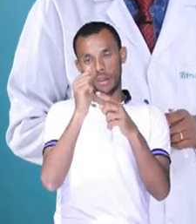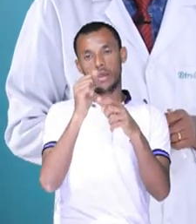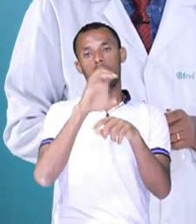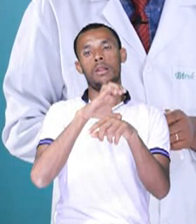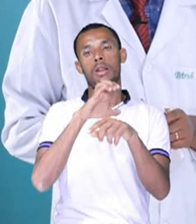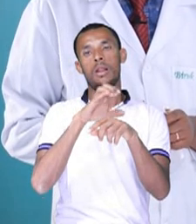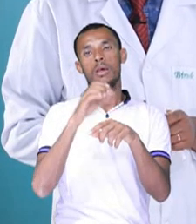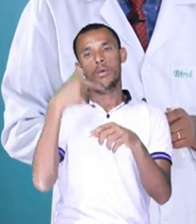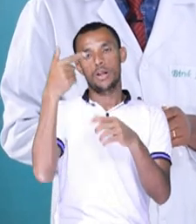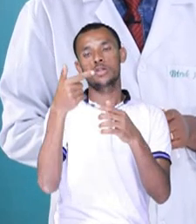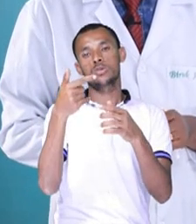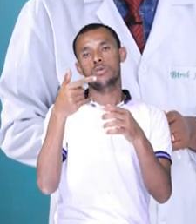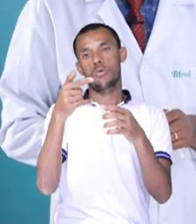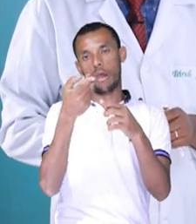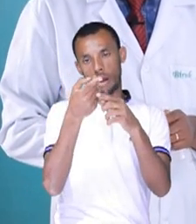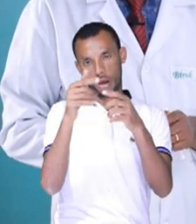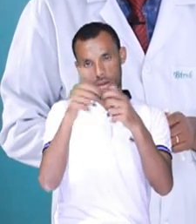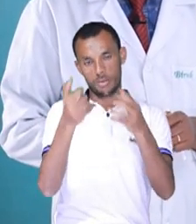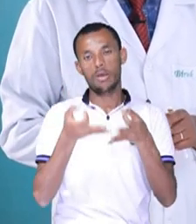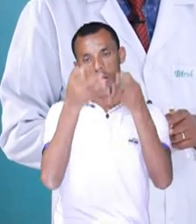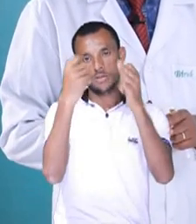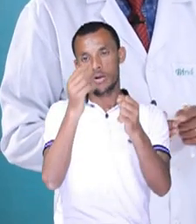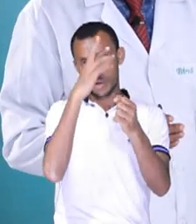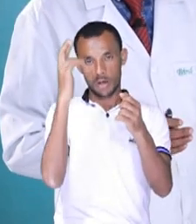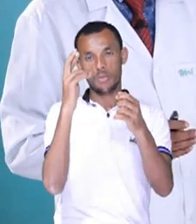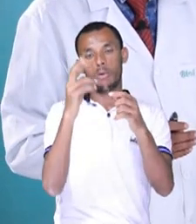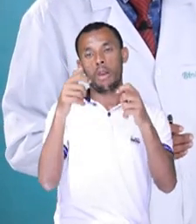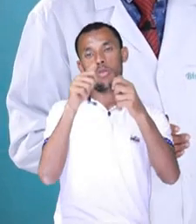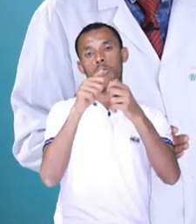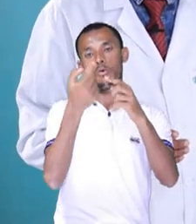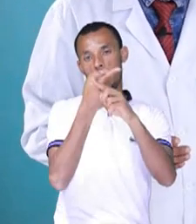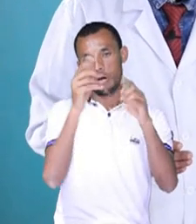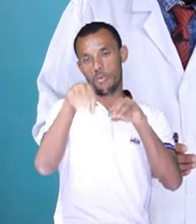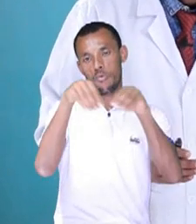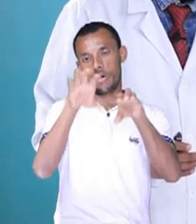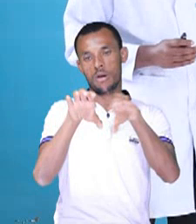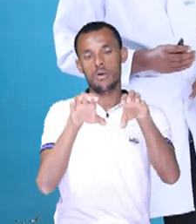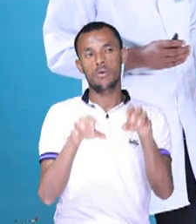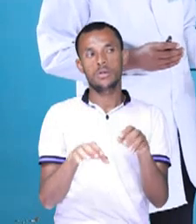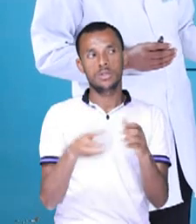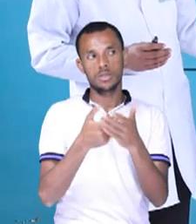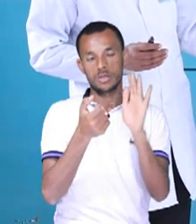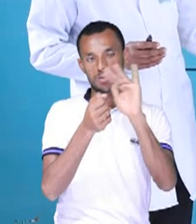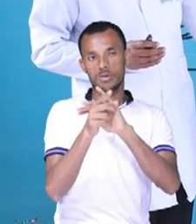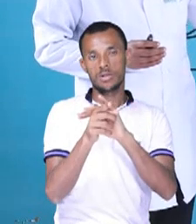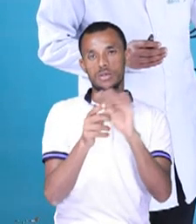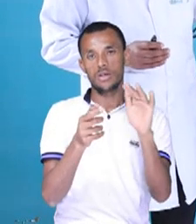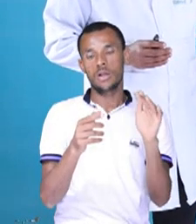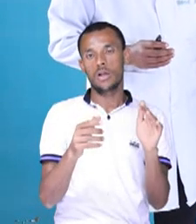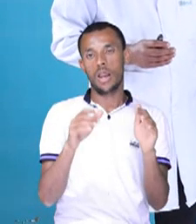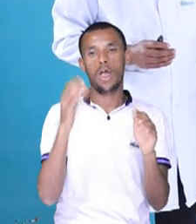electricity because of freely moving electrons. This is a good example for metallic crystals